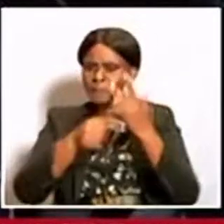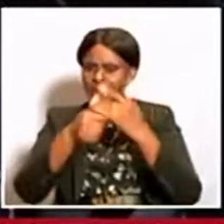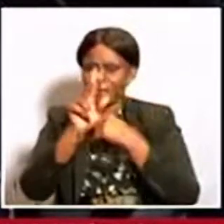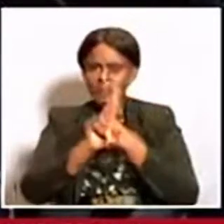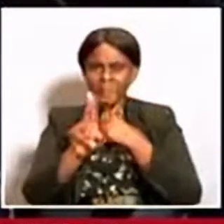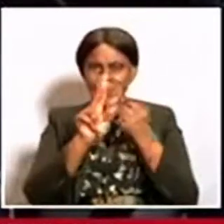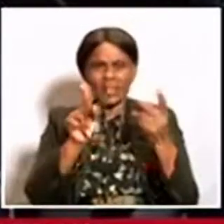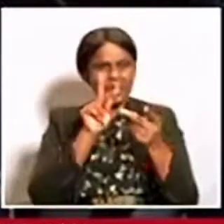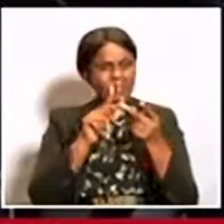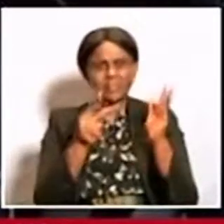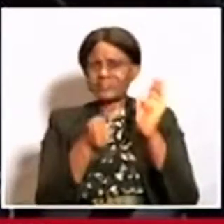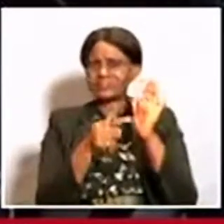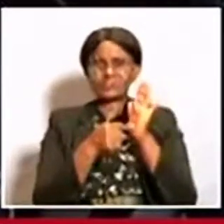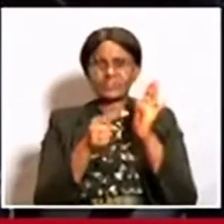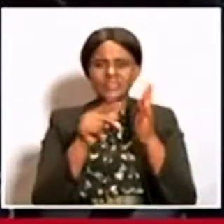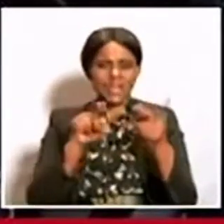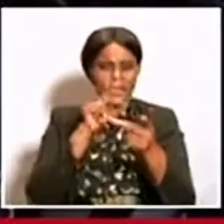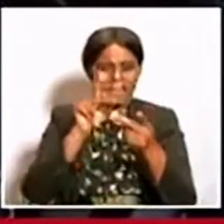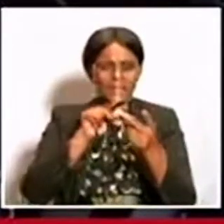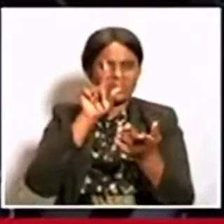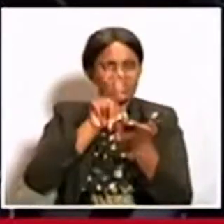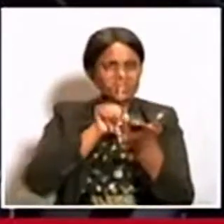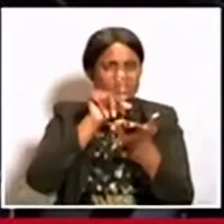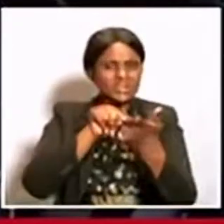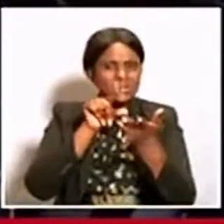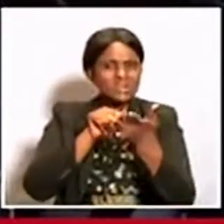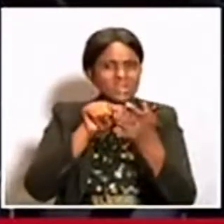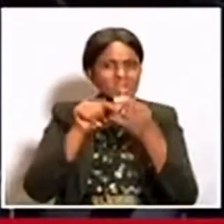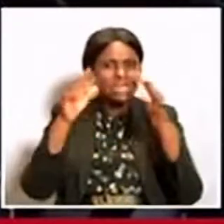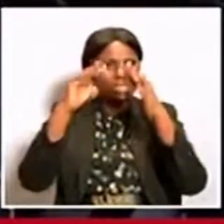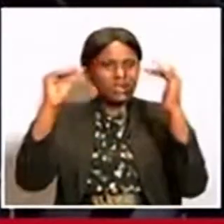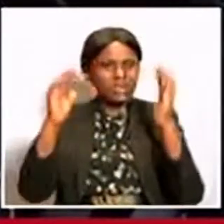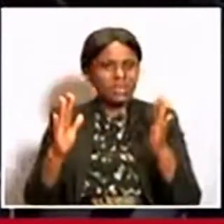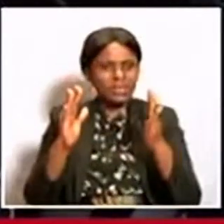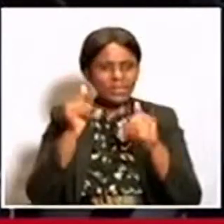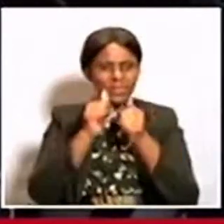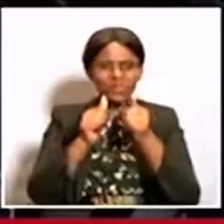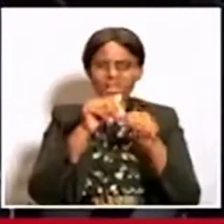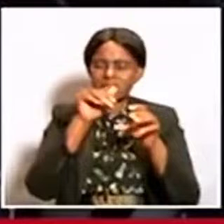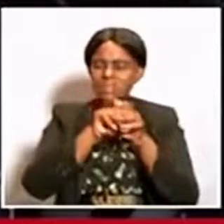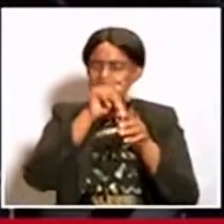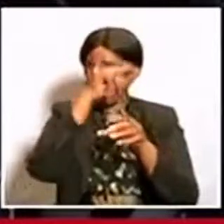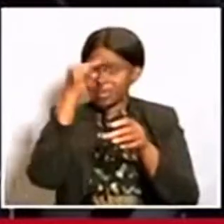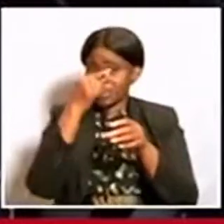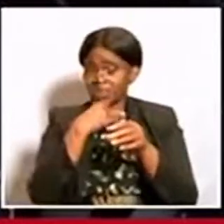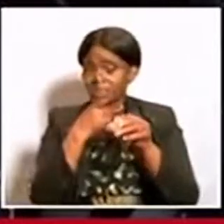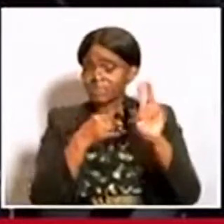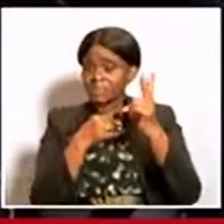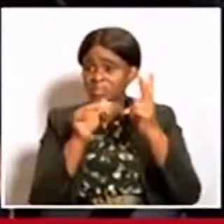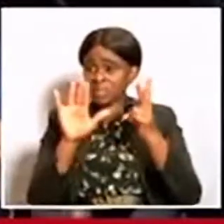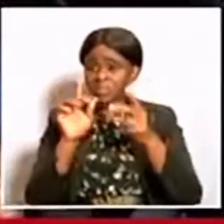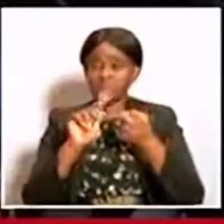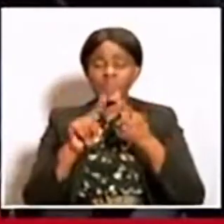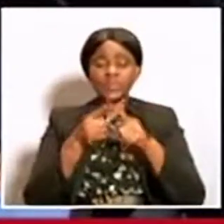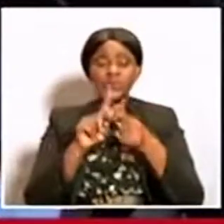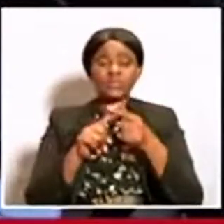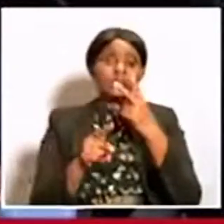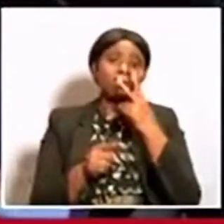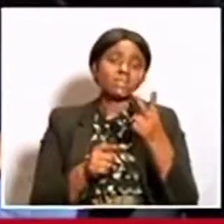like this, they look like a chicken run because they are in black and white. Secondly, your colleagues, look at